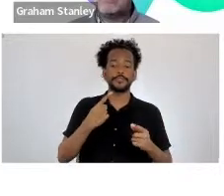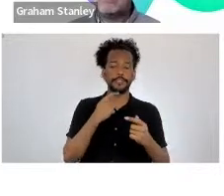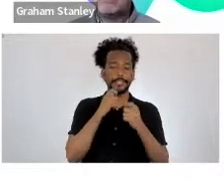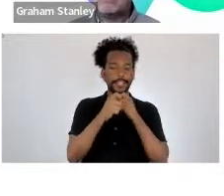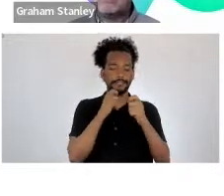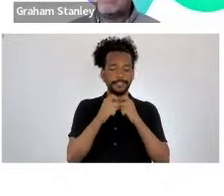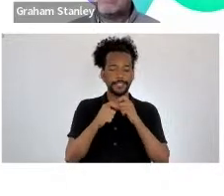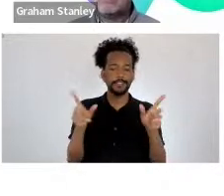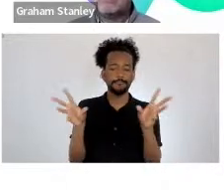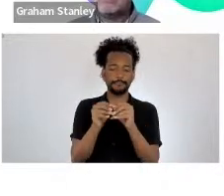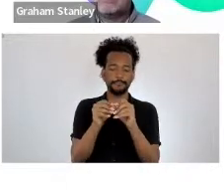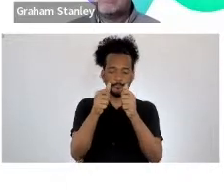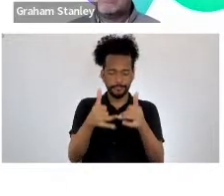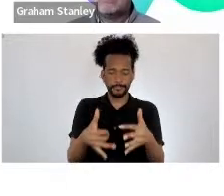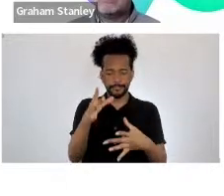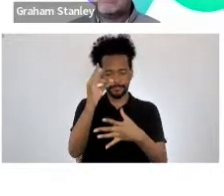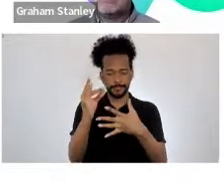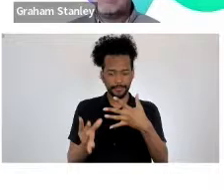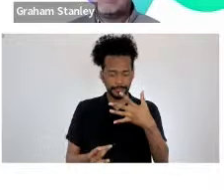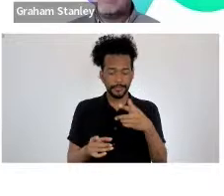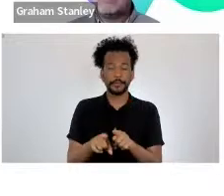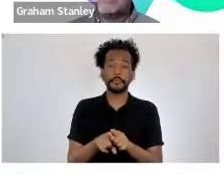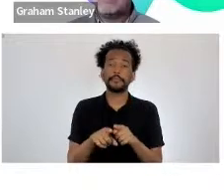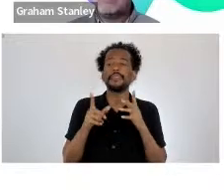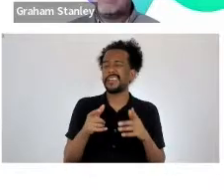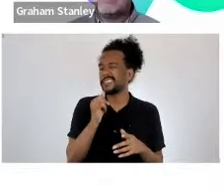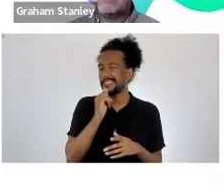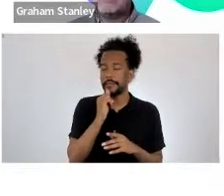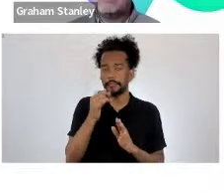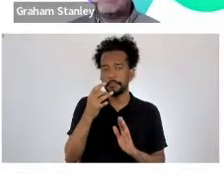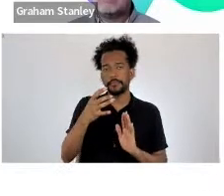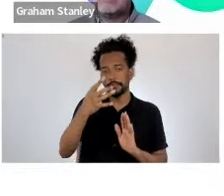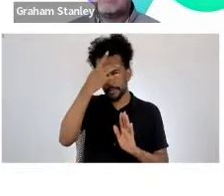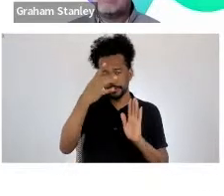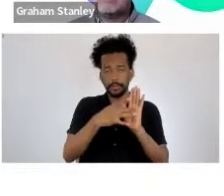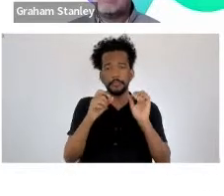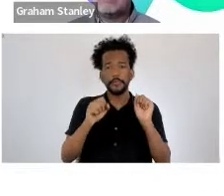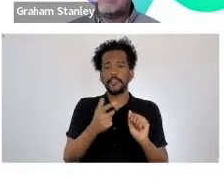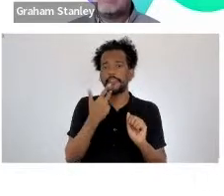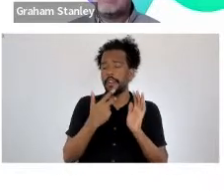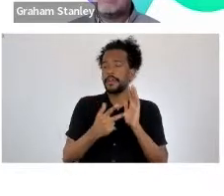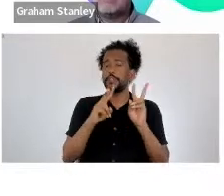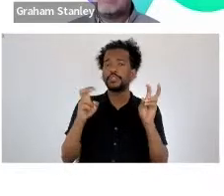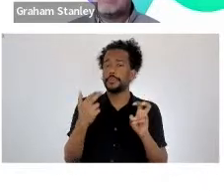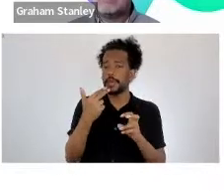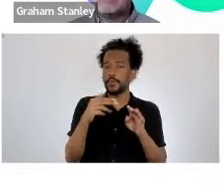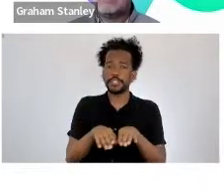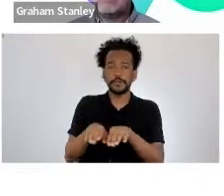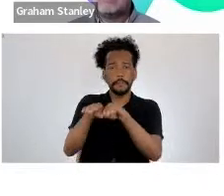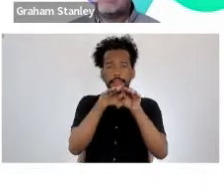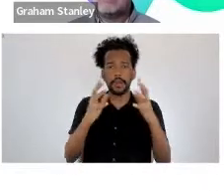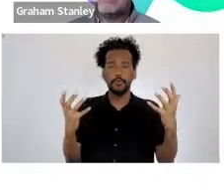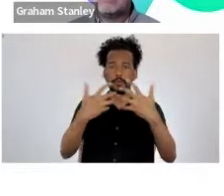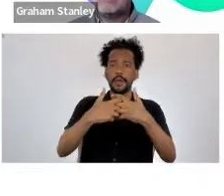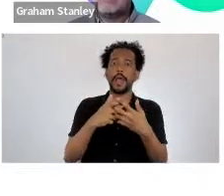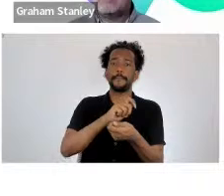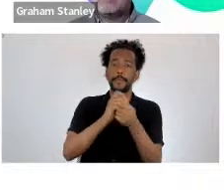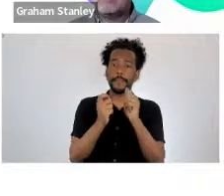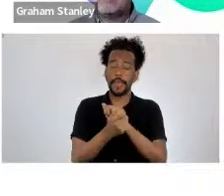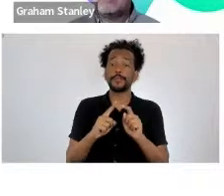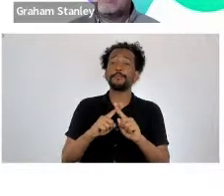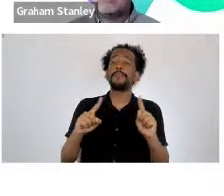carry messages about what is considered appropriate and standard language use, and it can ignore nuances in language